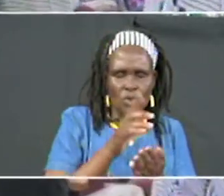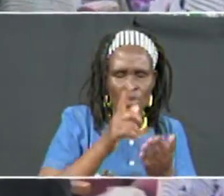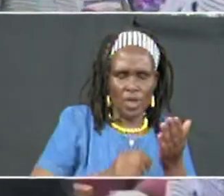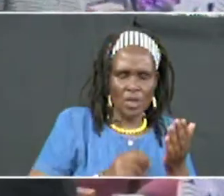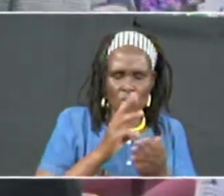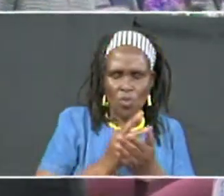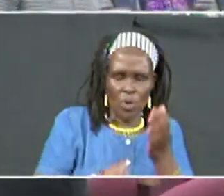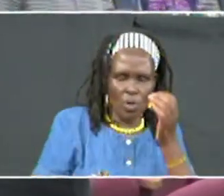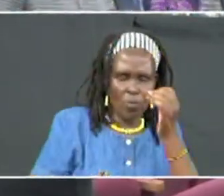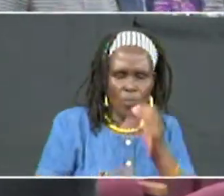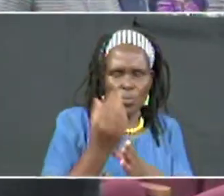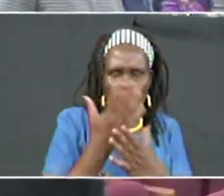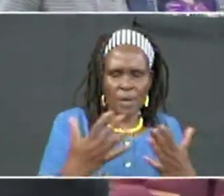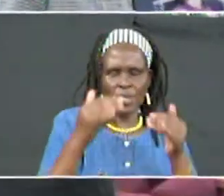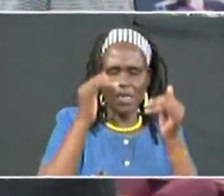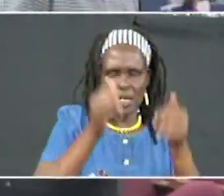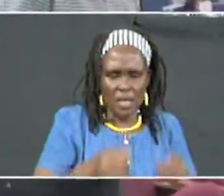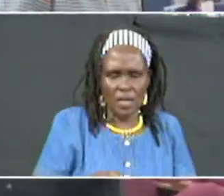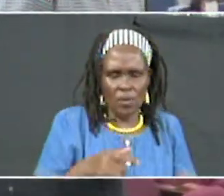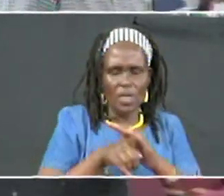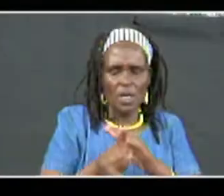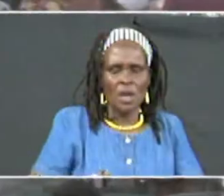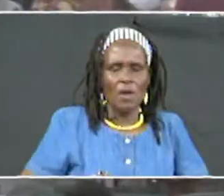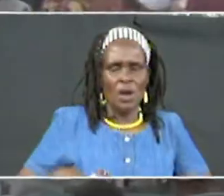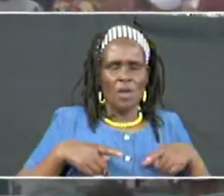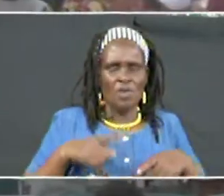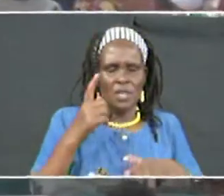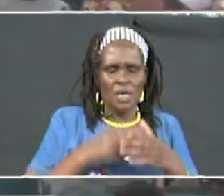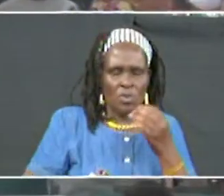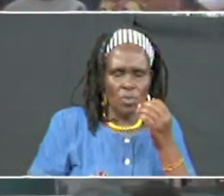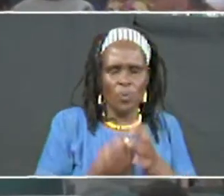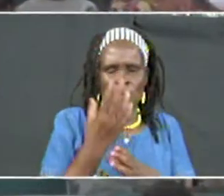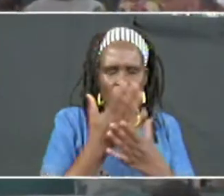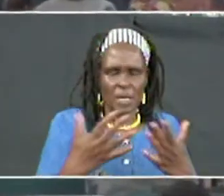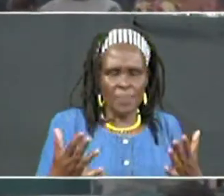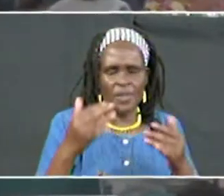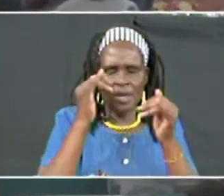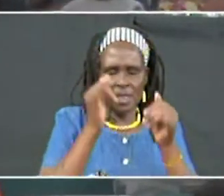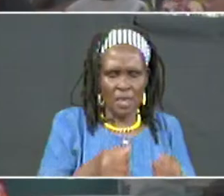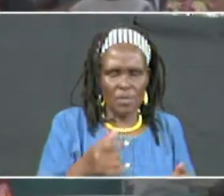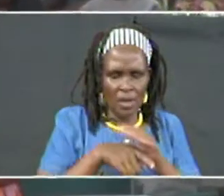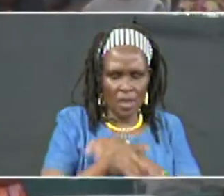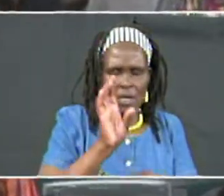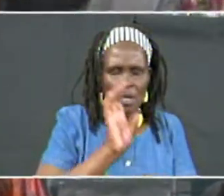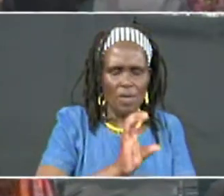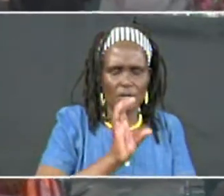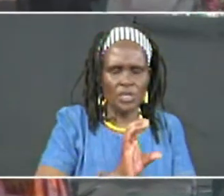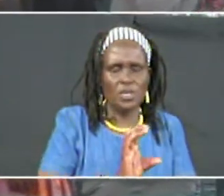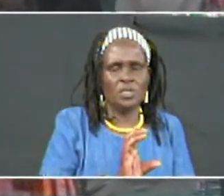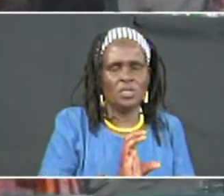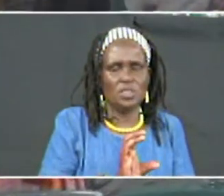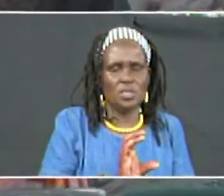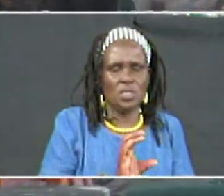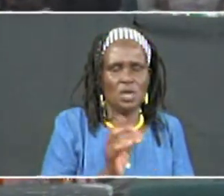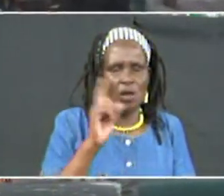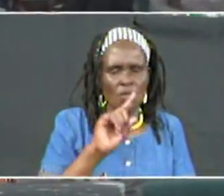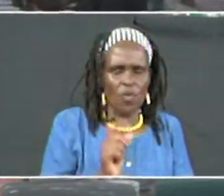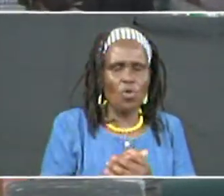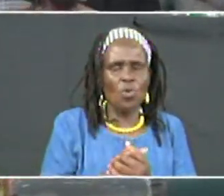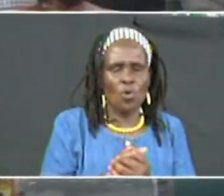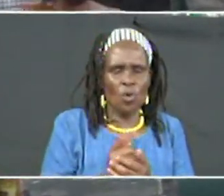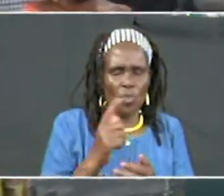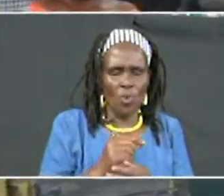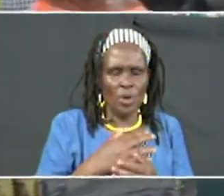our lives, that you will birth something new in our church, for the honor and for